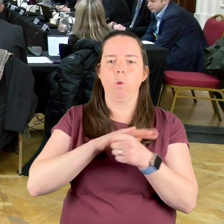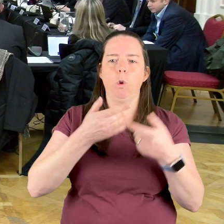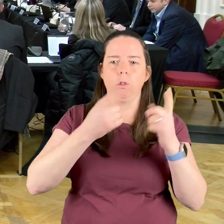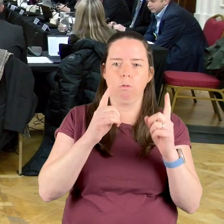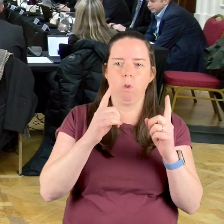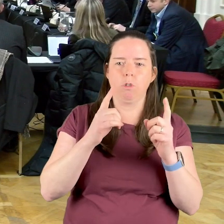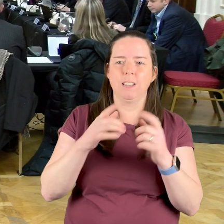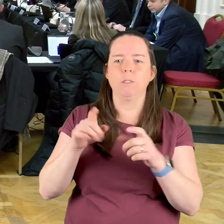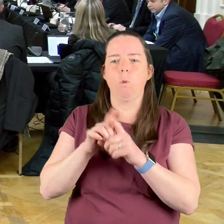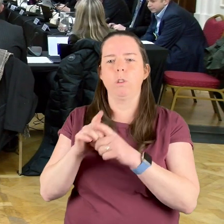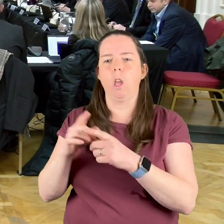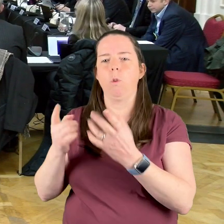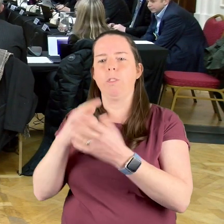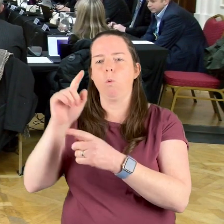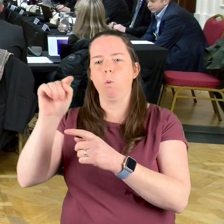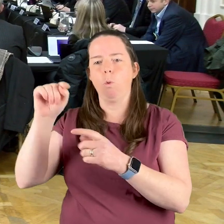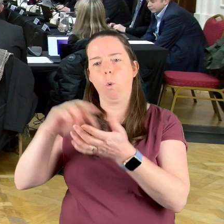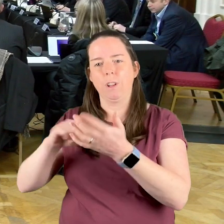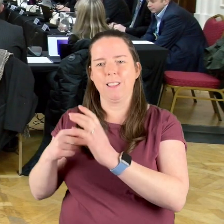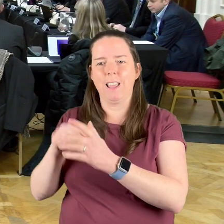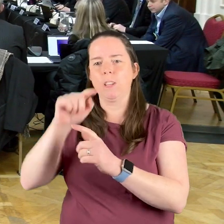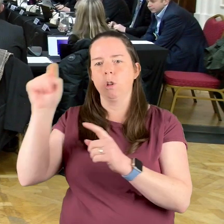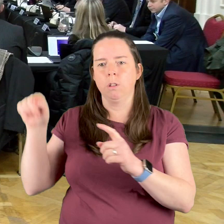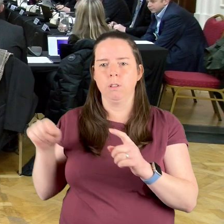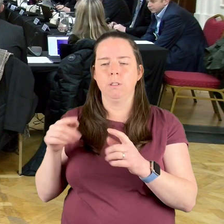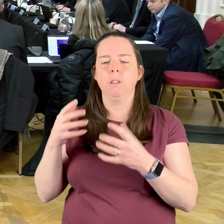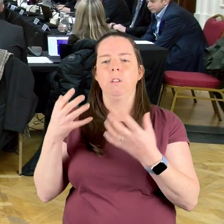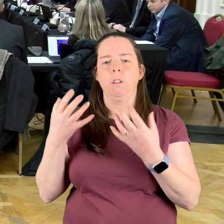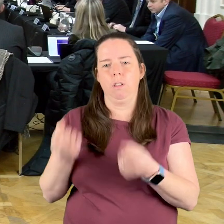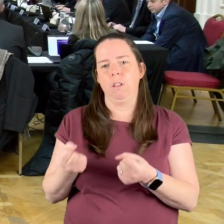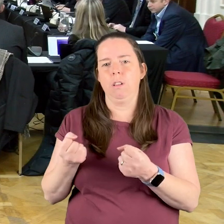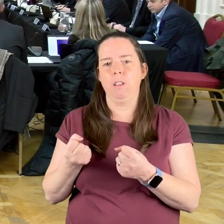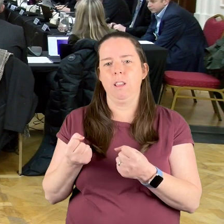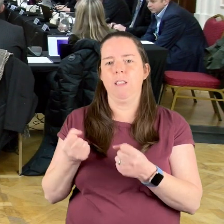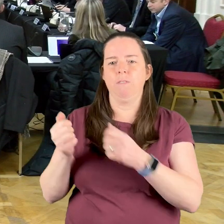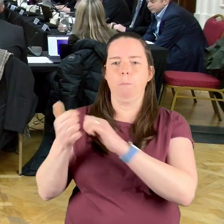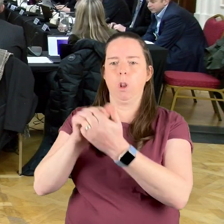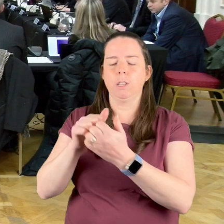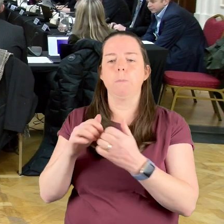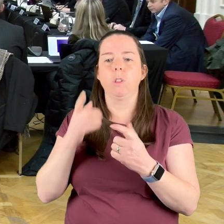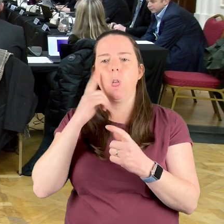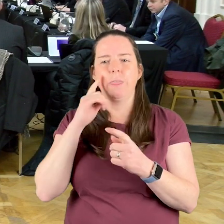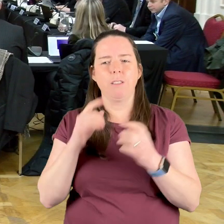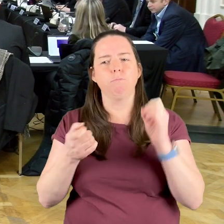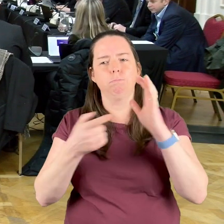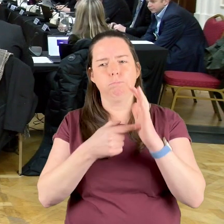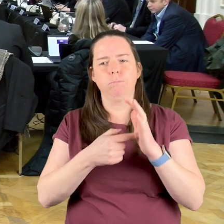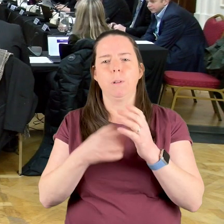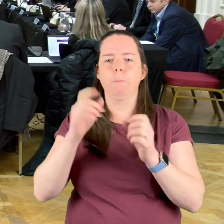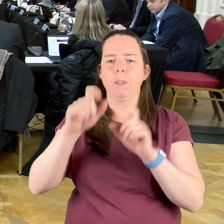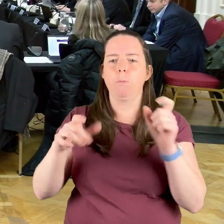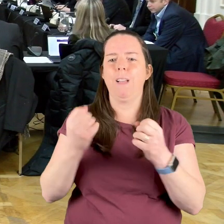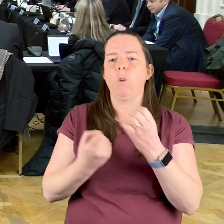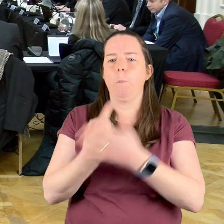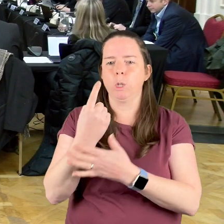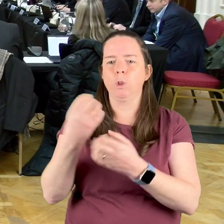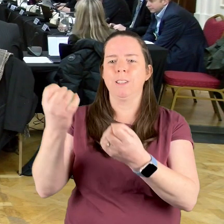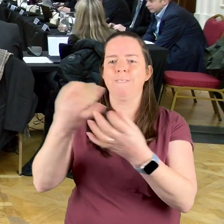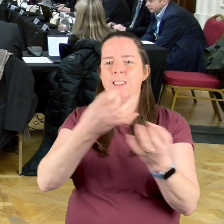authorities and all the other organisations that are part of the partnership. So I think it will be key that people have the opportunity to feedback on these